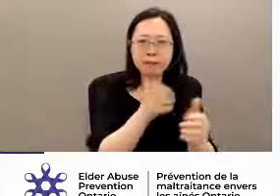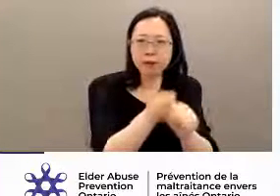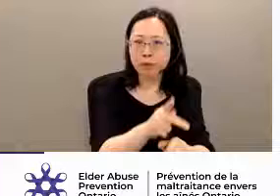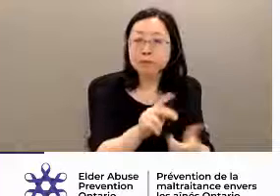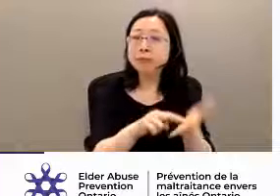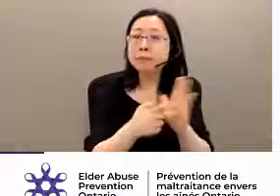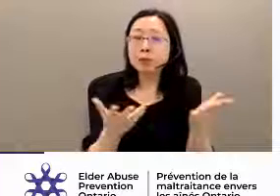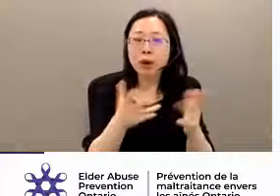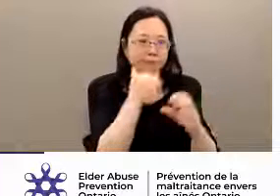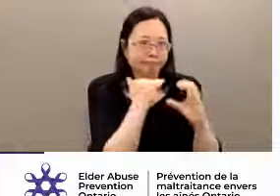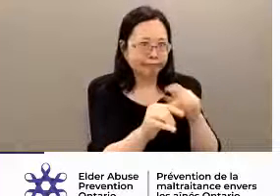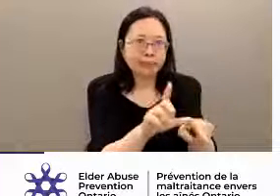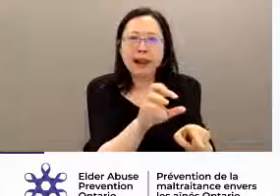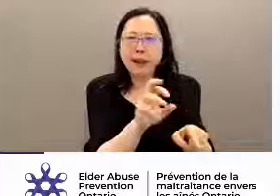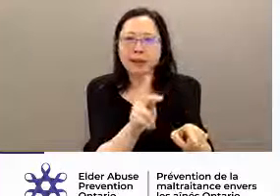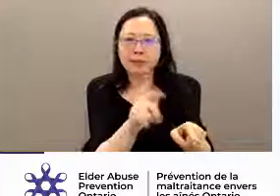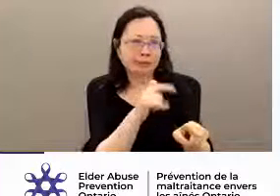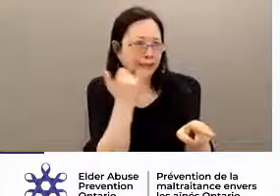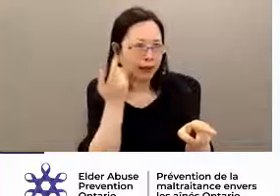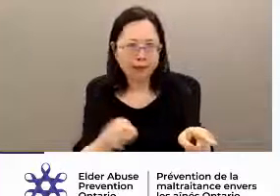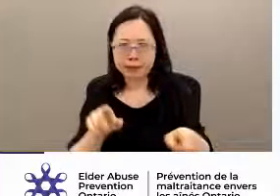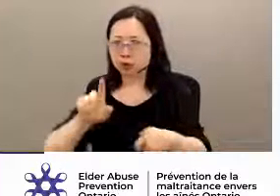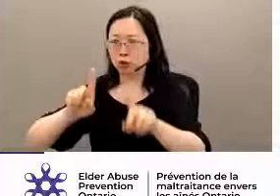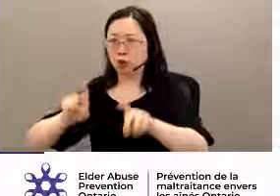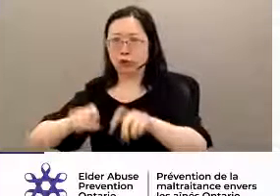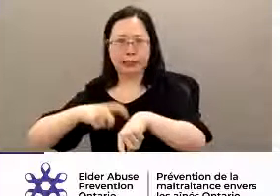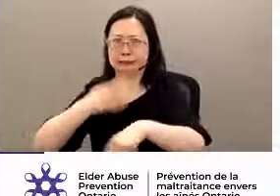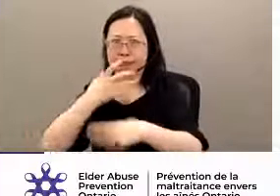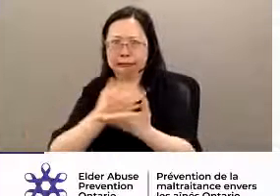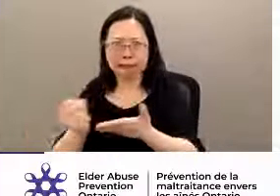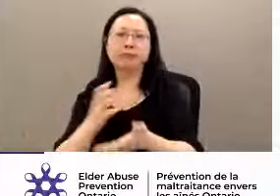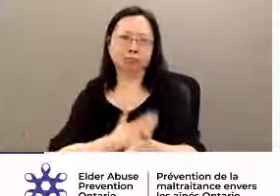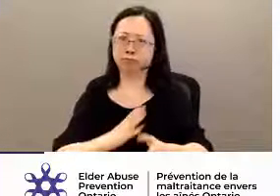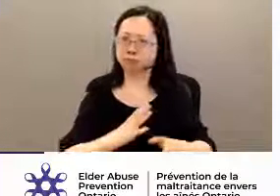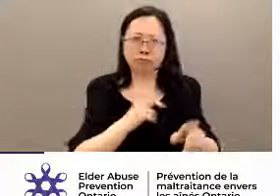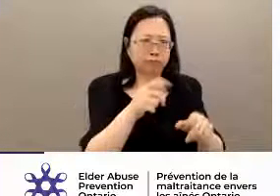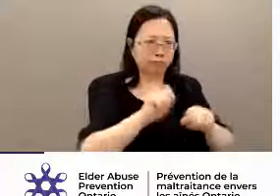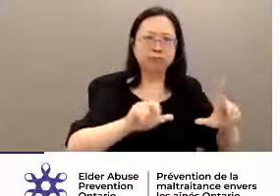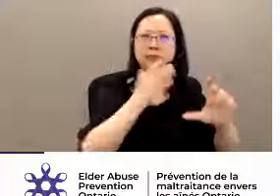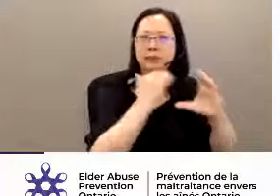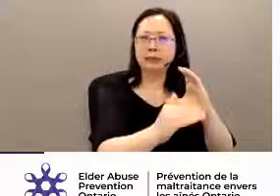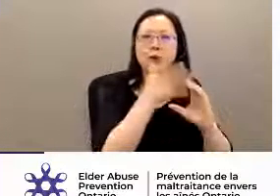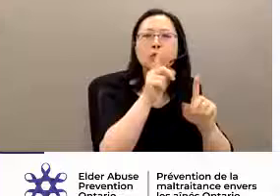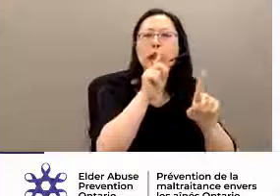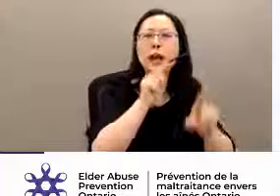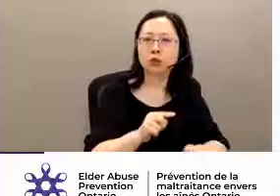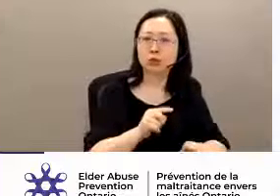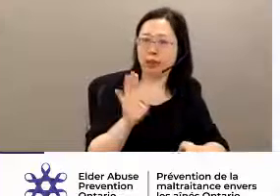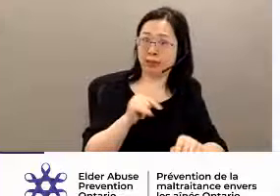link if you didn't get a chance to finish the survey today. We do appreciate your feedback. It helps us guide future